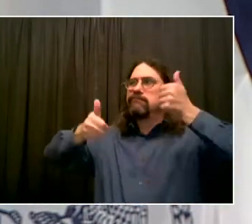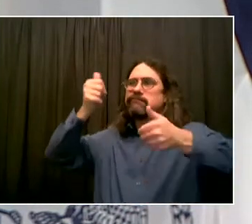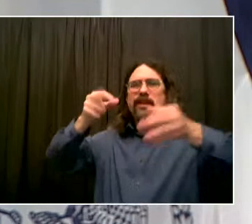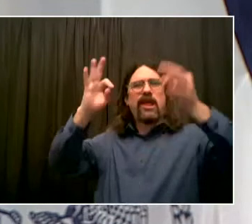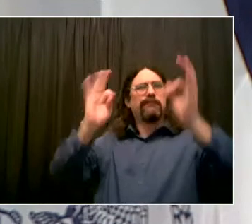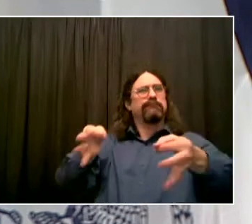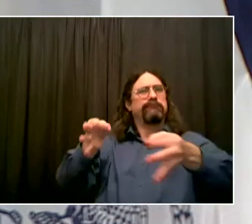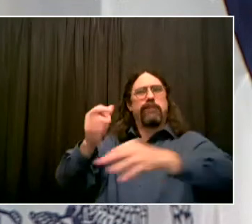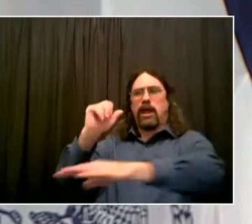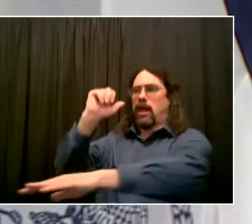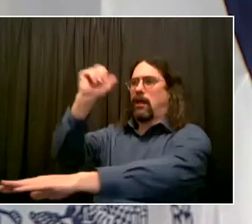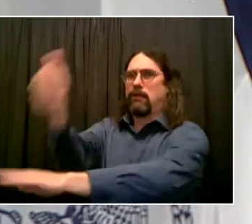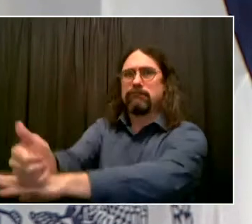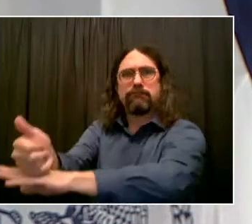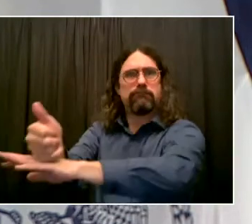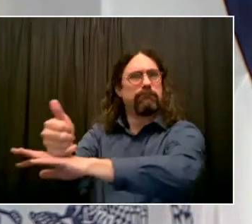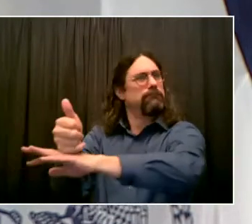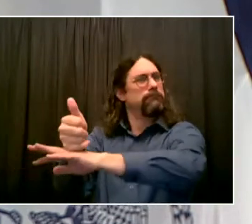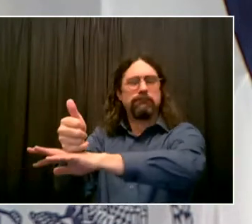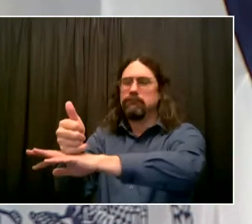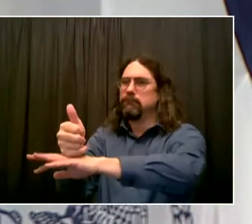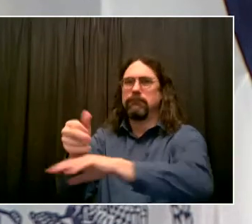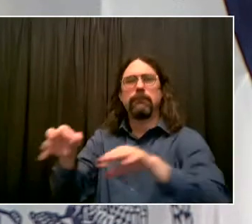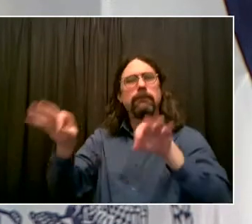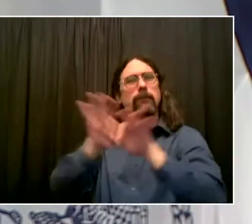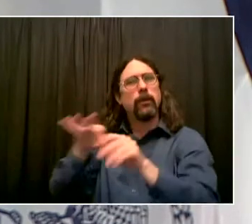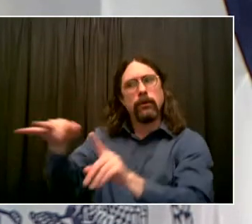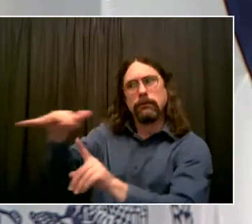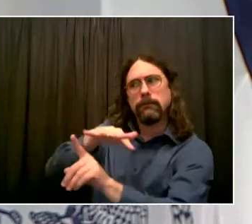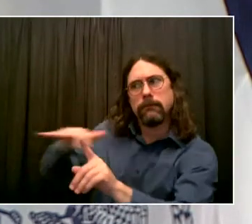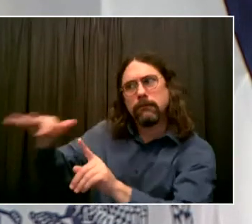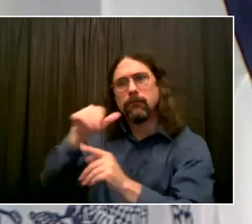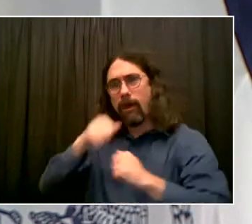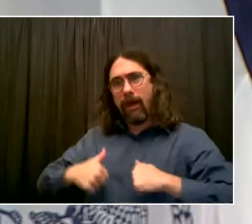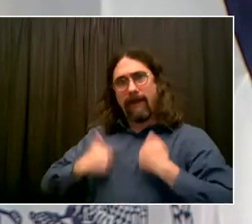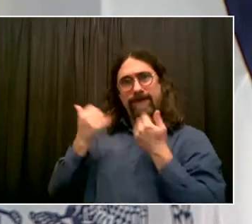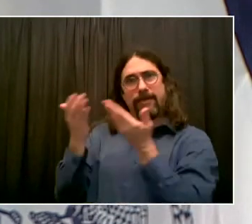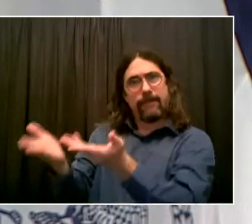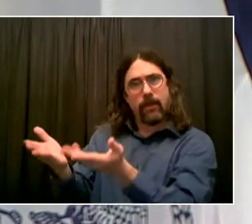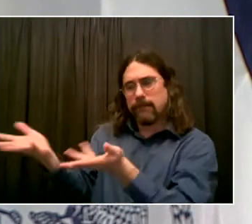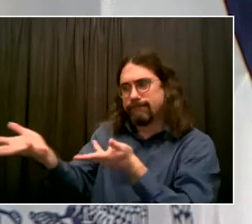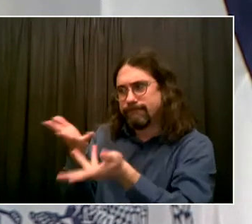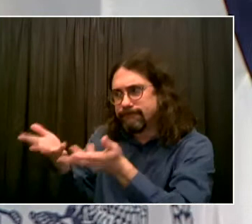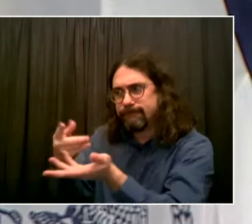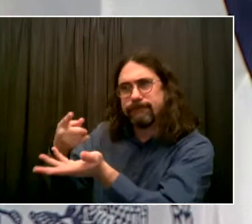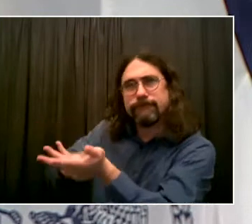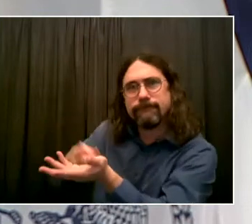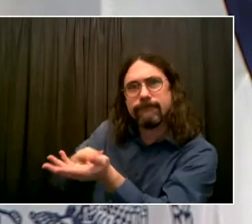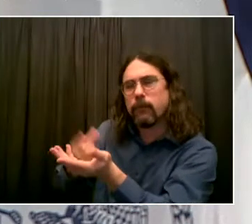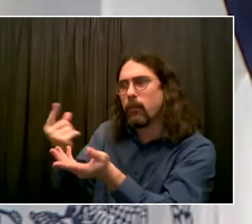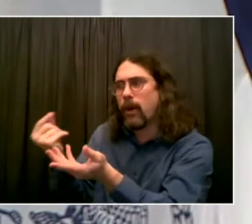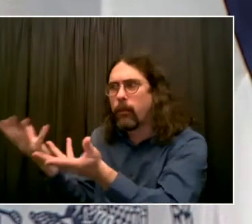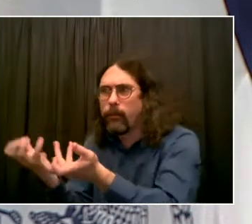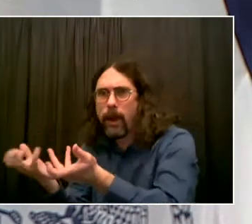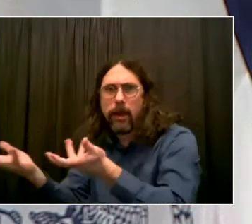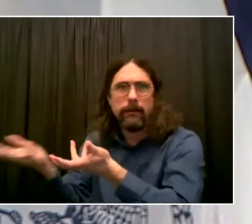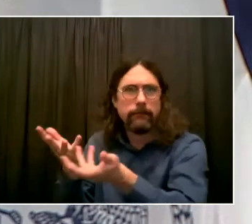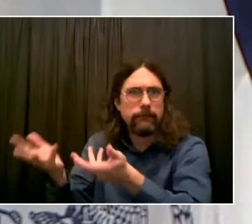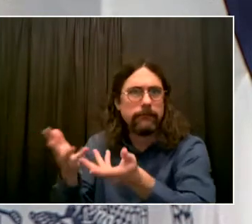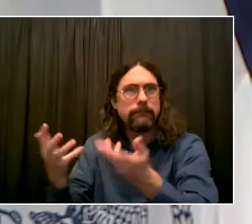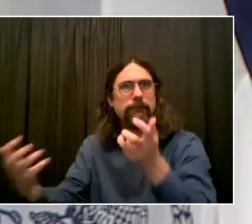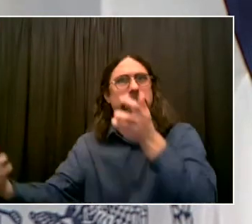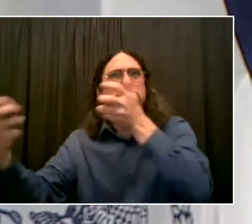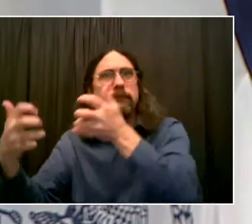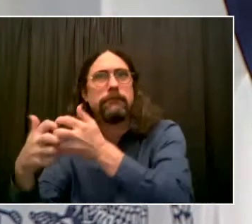Businesses that significantly affect the community, I can think of the marijuana shops that'll be coming, massage parlors, lots